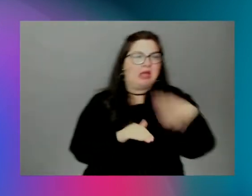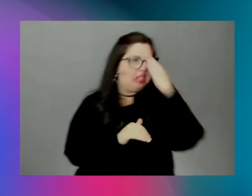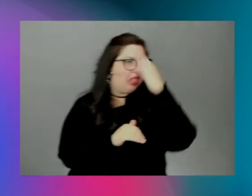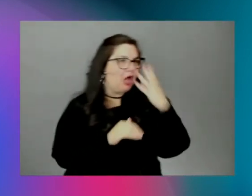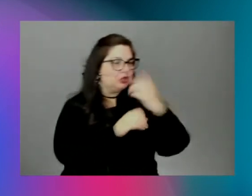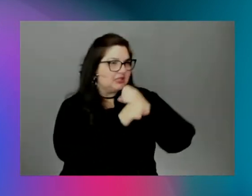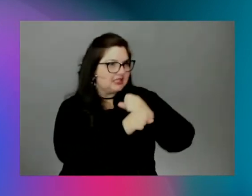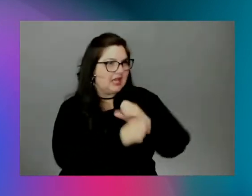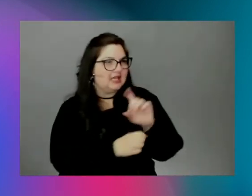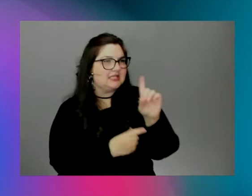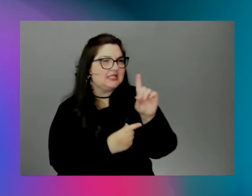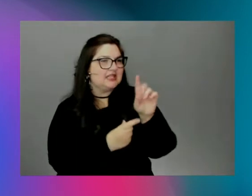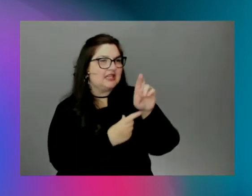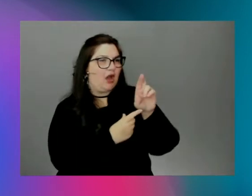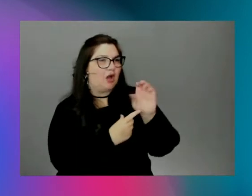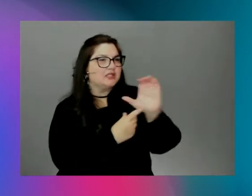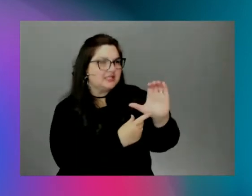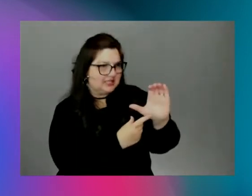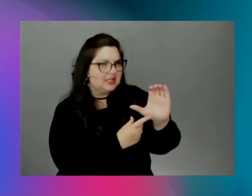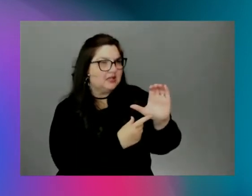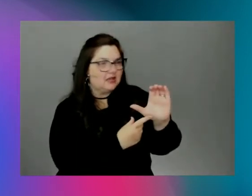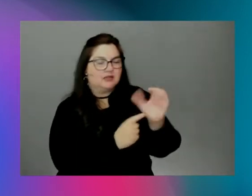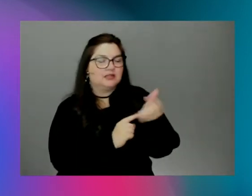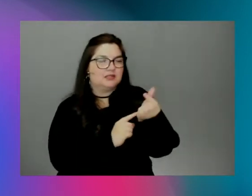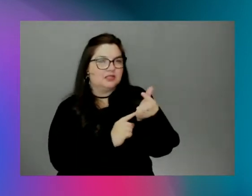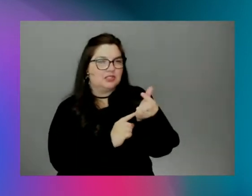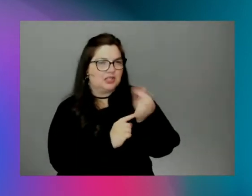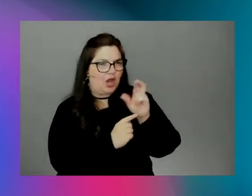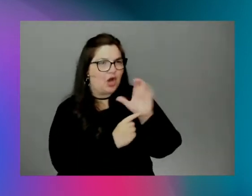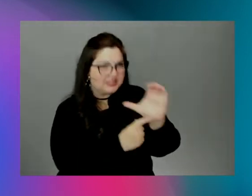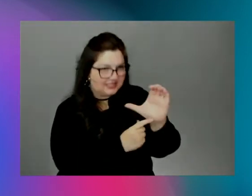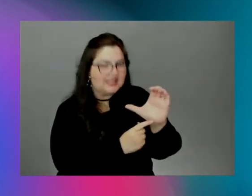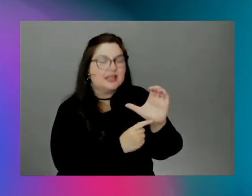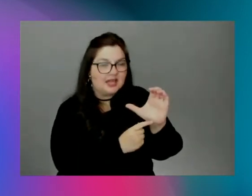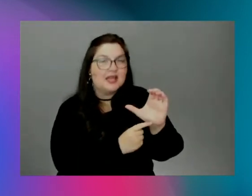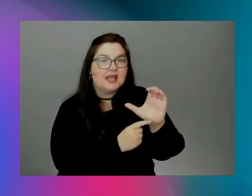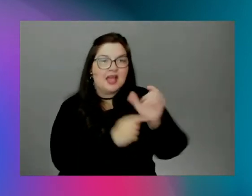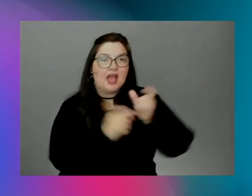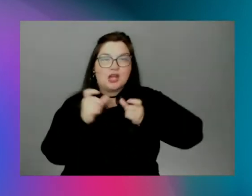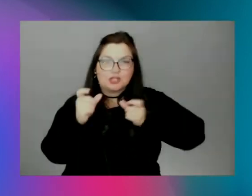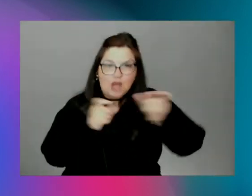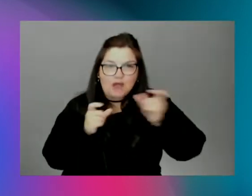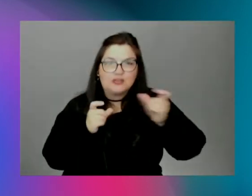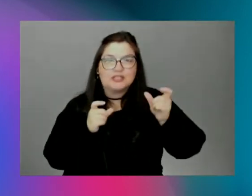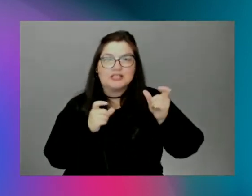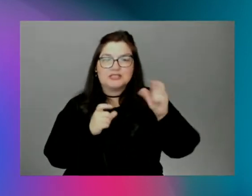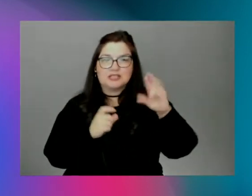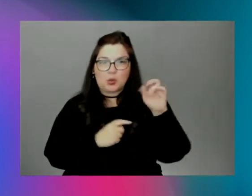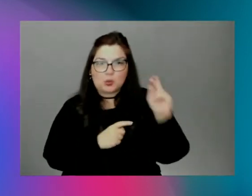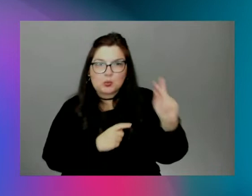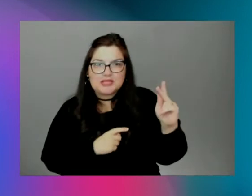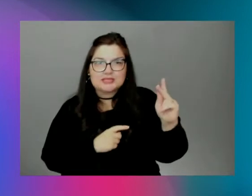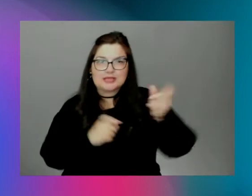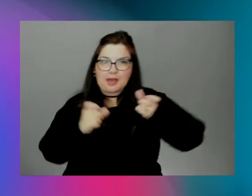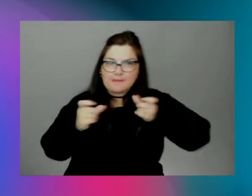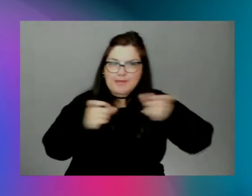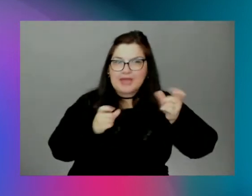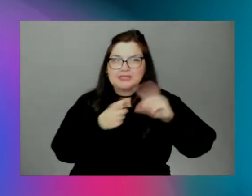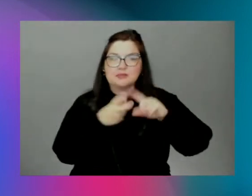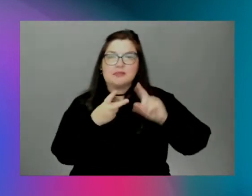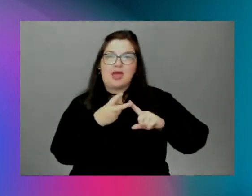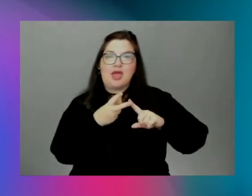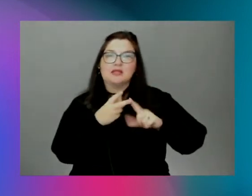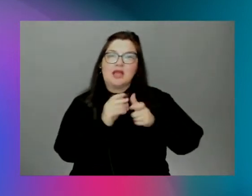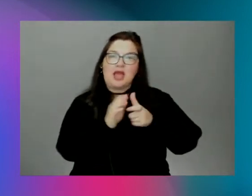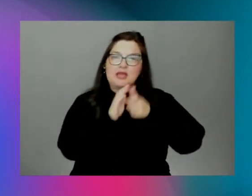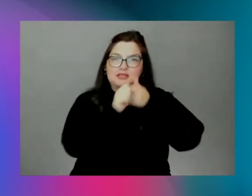GRC, right? GRC start with governance, and then risk management, and then compliance. In order to control